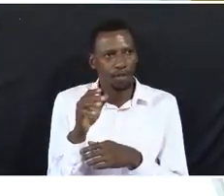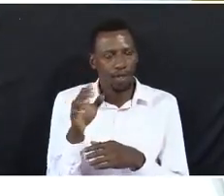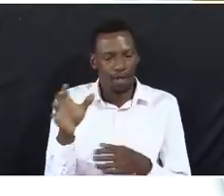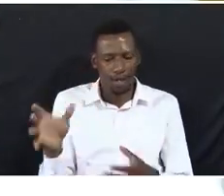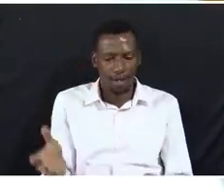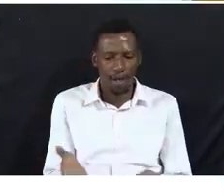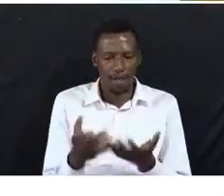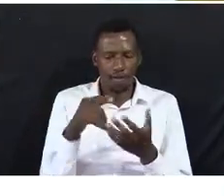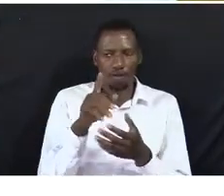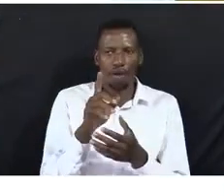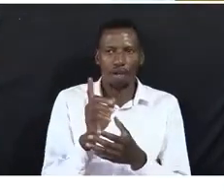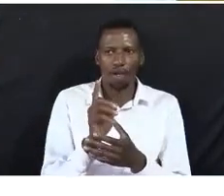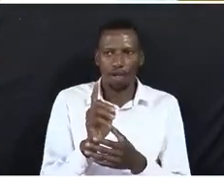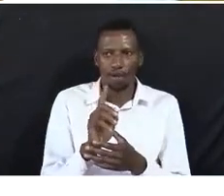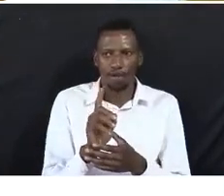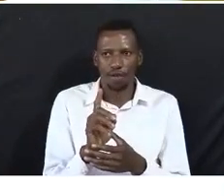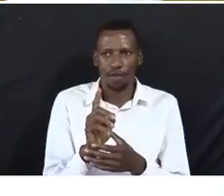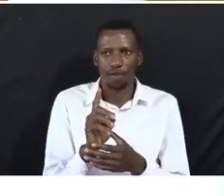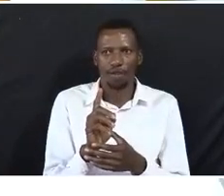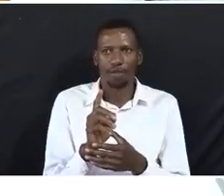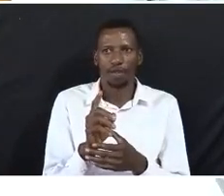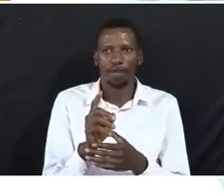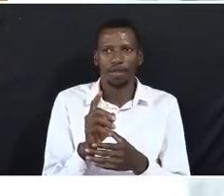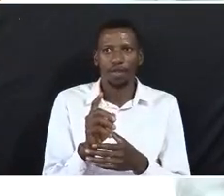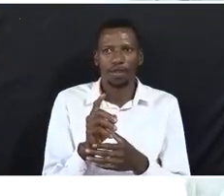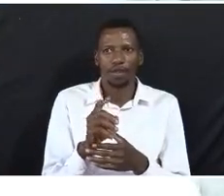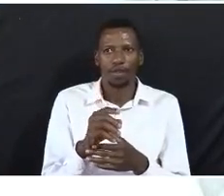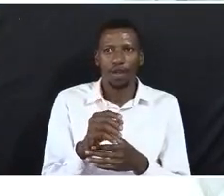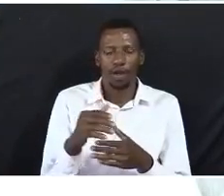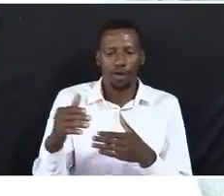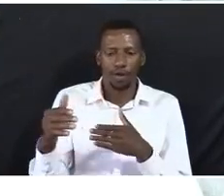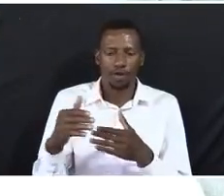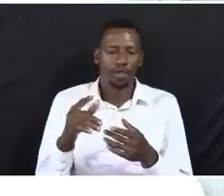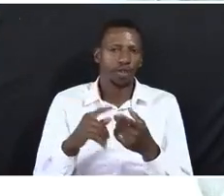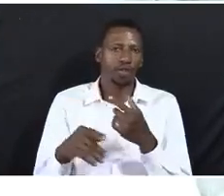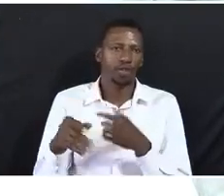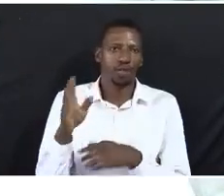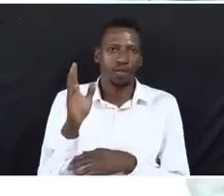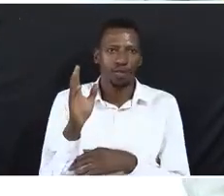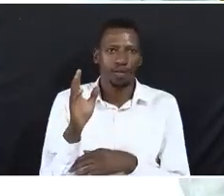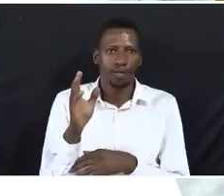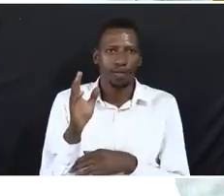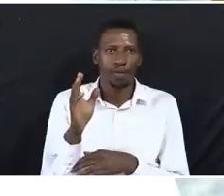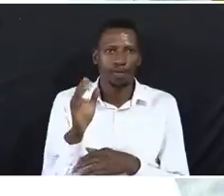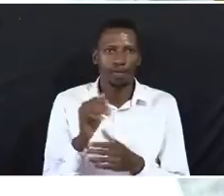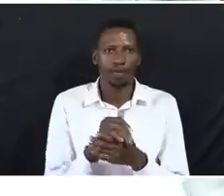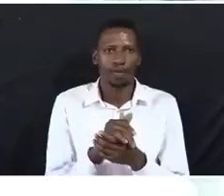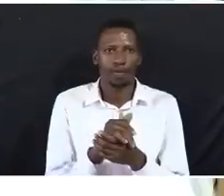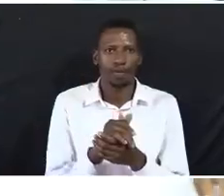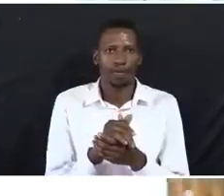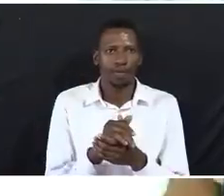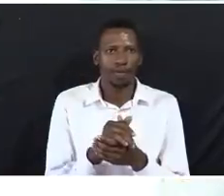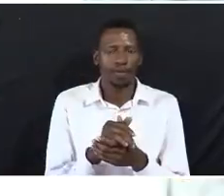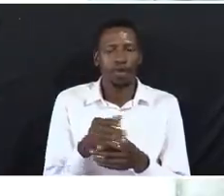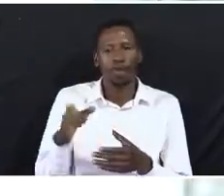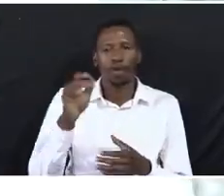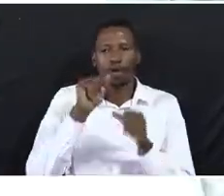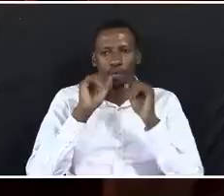candle, go light your world. God bless you and keep you.